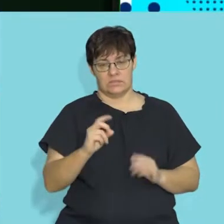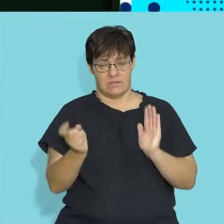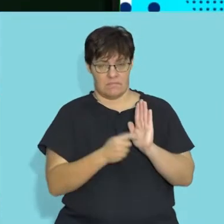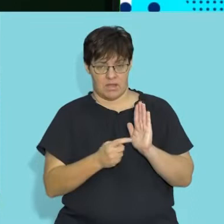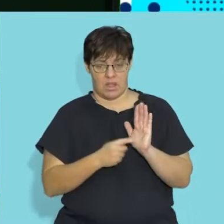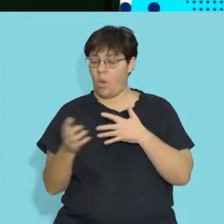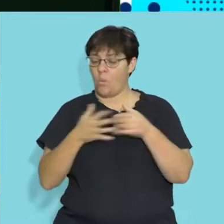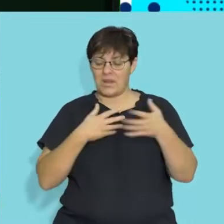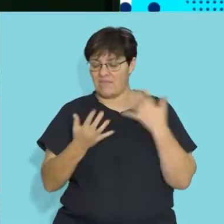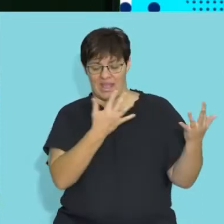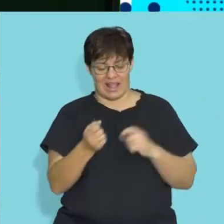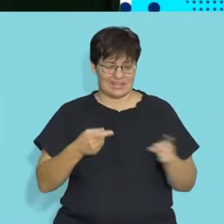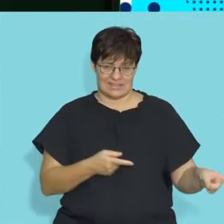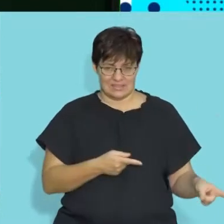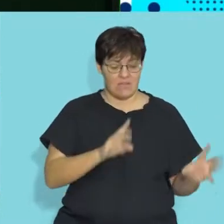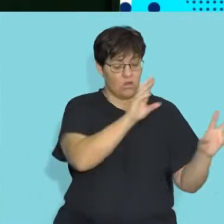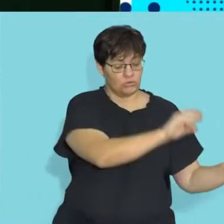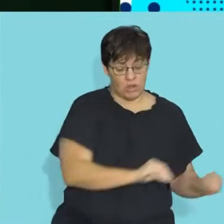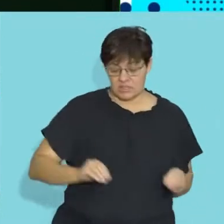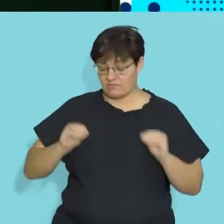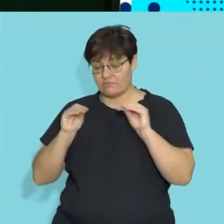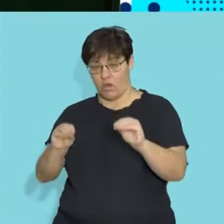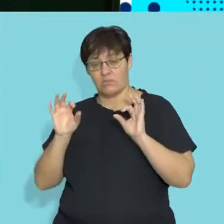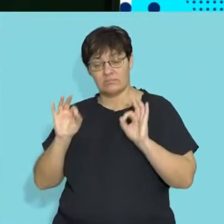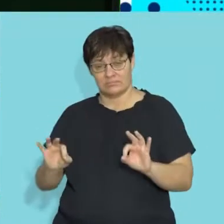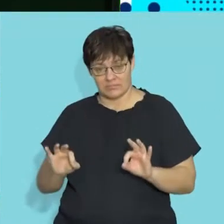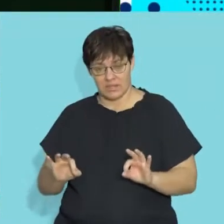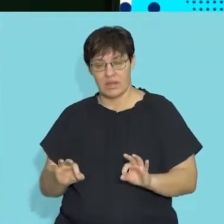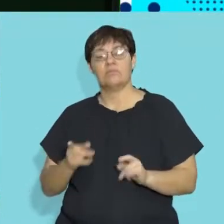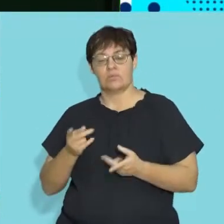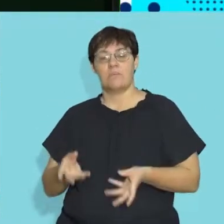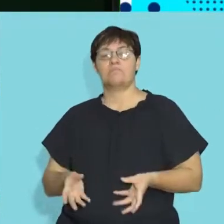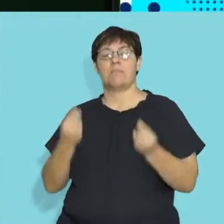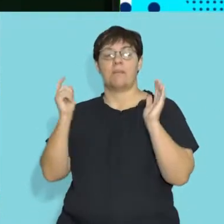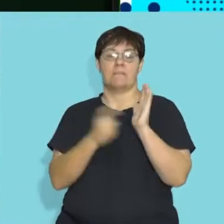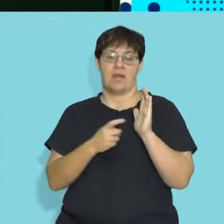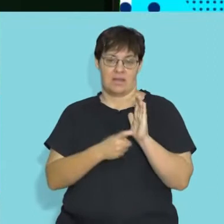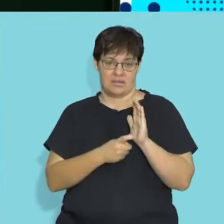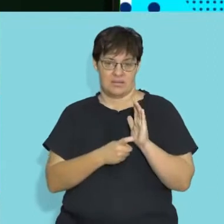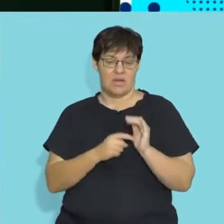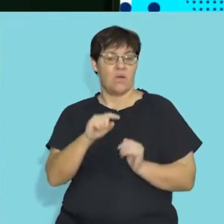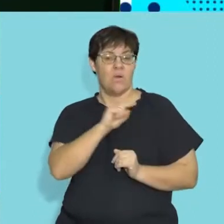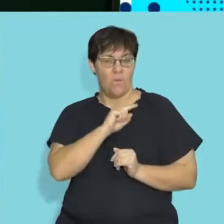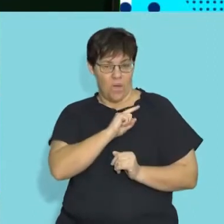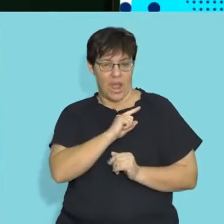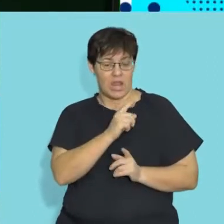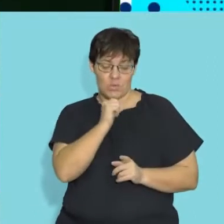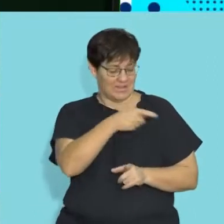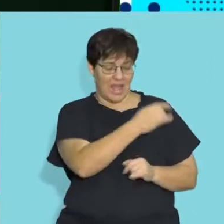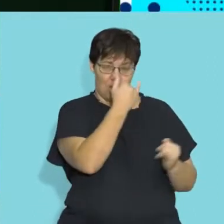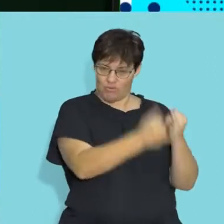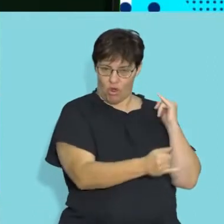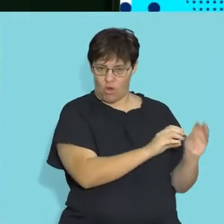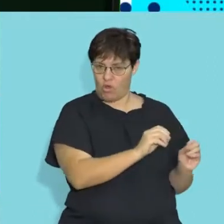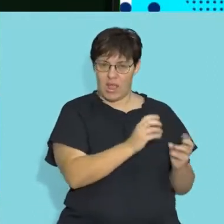meaning whatever you've calculated there, if you transfer it correctly into your cash budget, you're going to get credited for